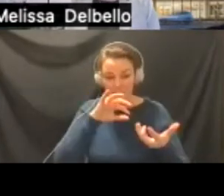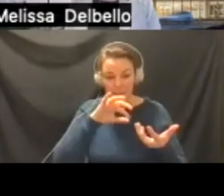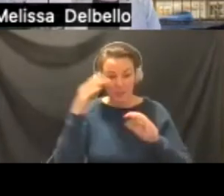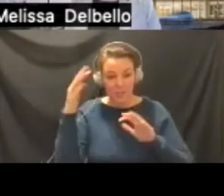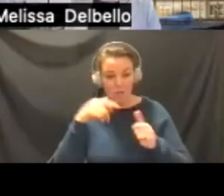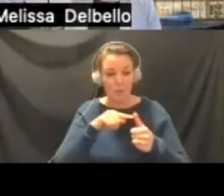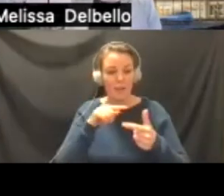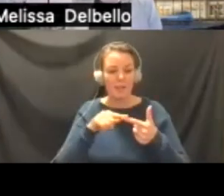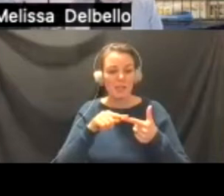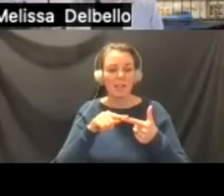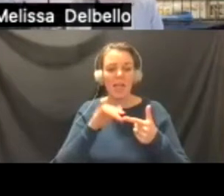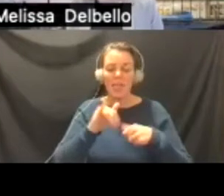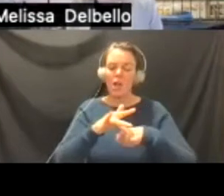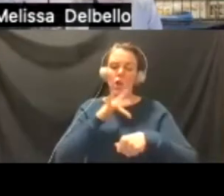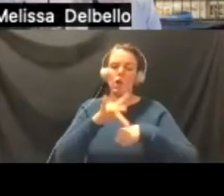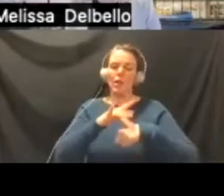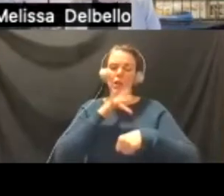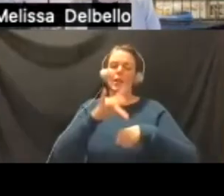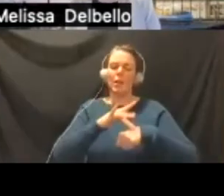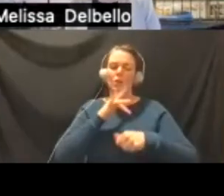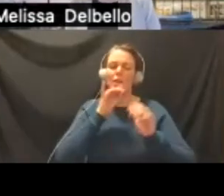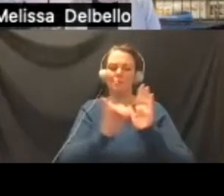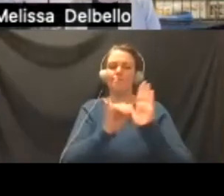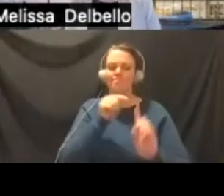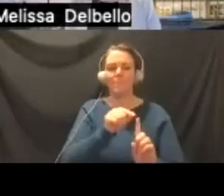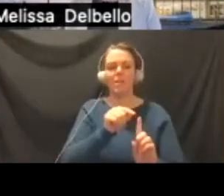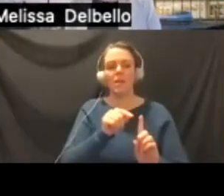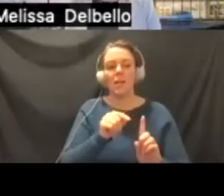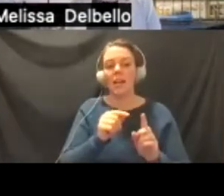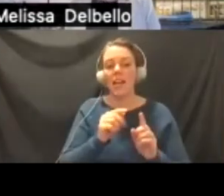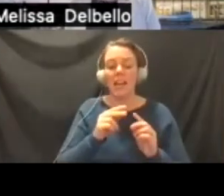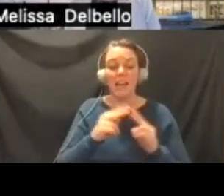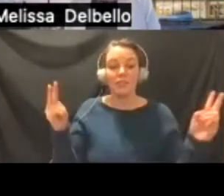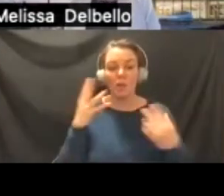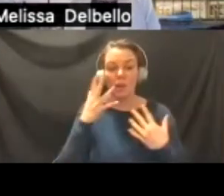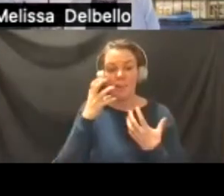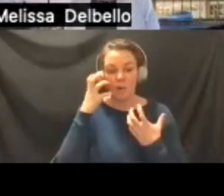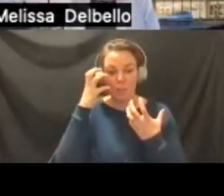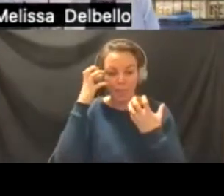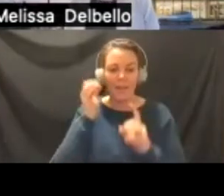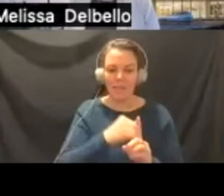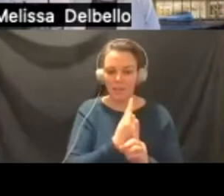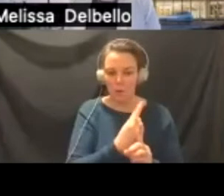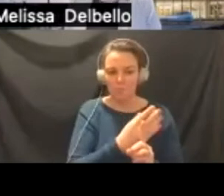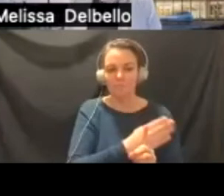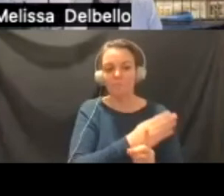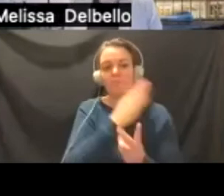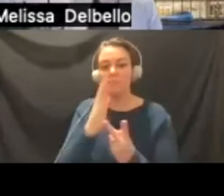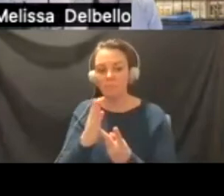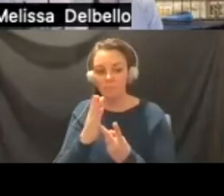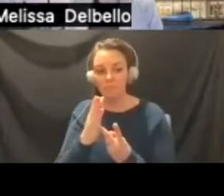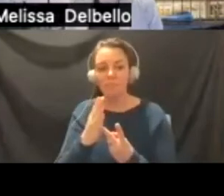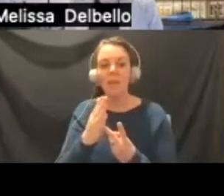early manifestations, extreme irritability is also one. And then comes on the major